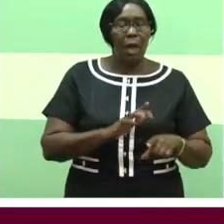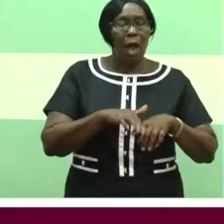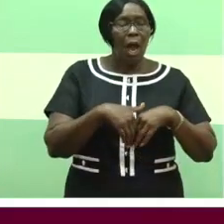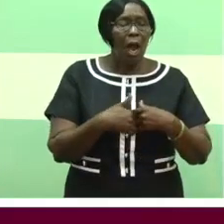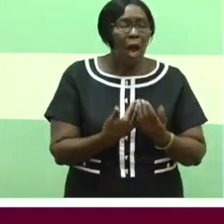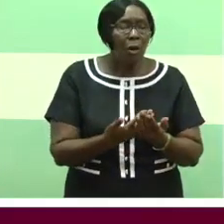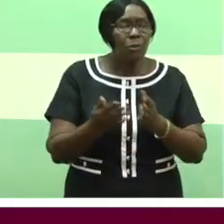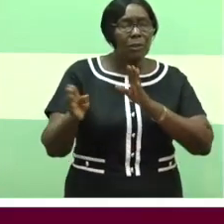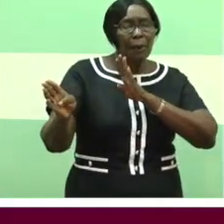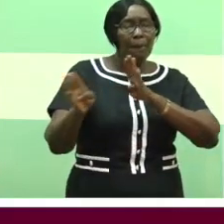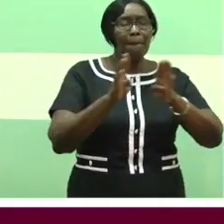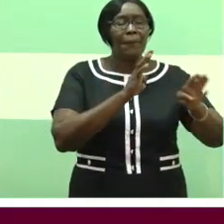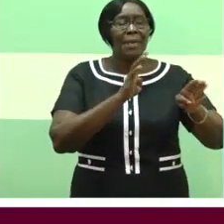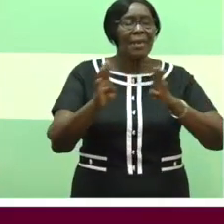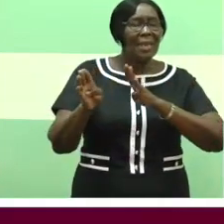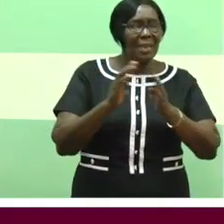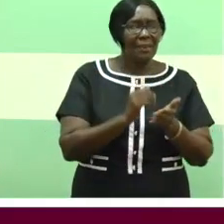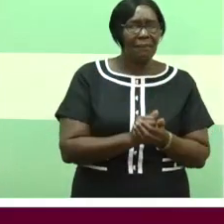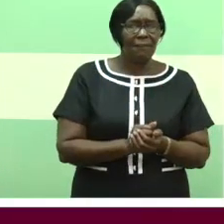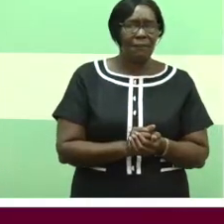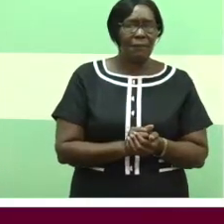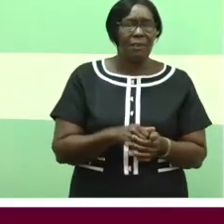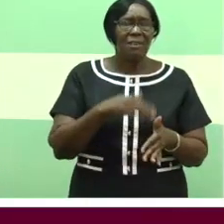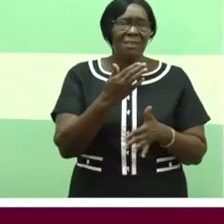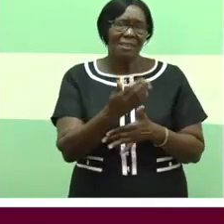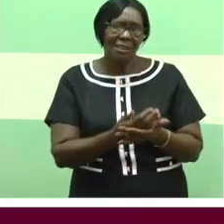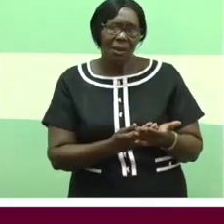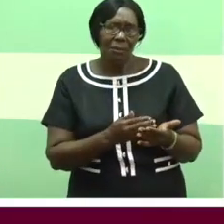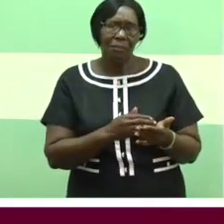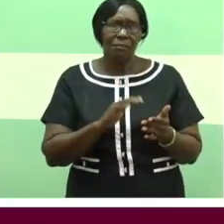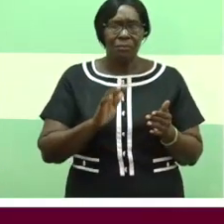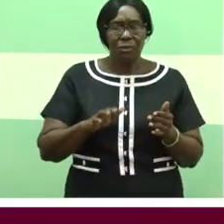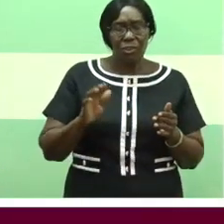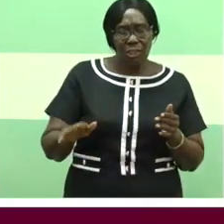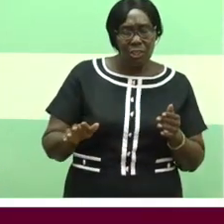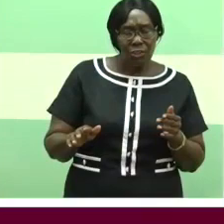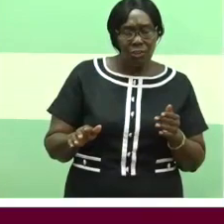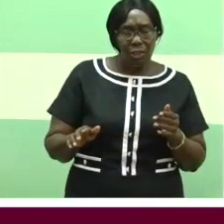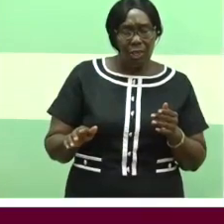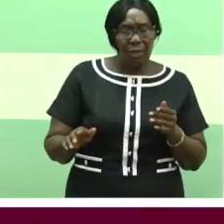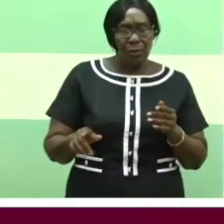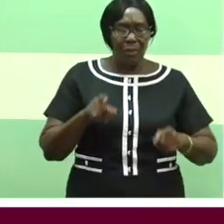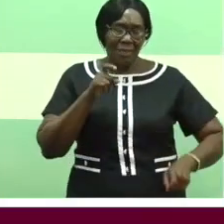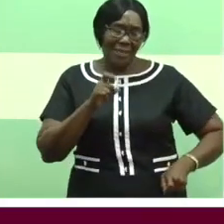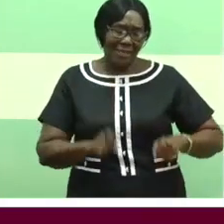Appropriate behavior. Now, for some students with disabilities, the behaviors